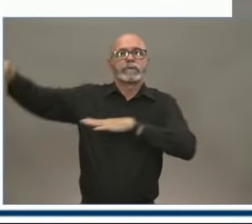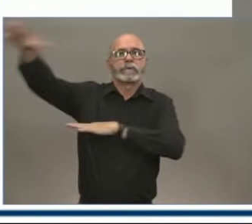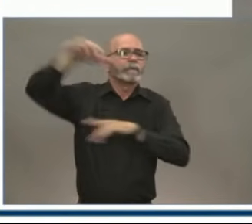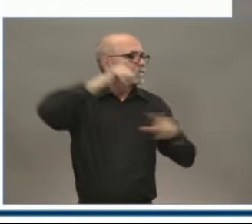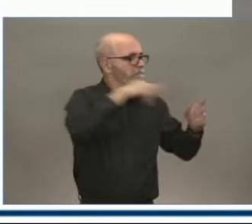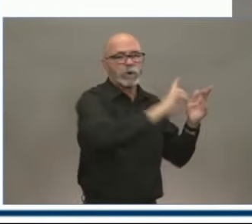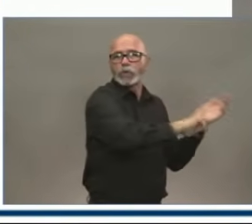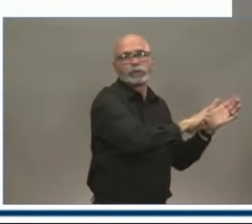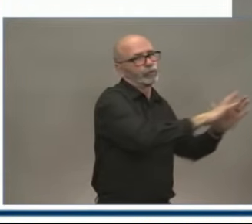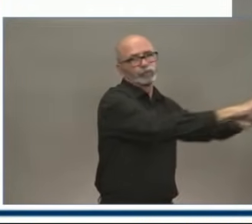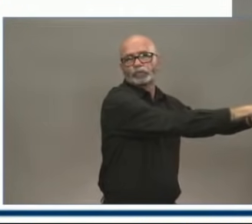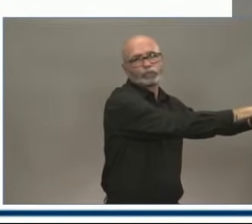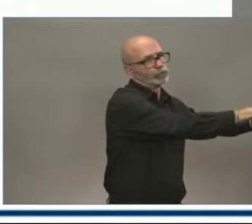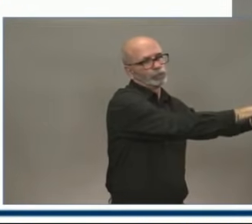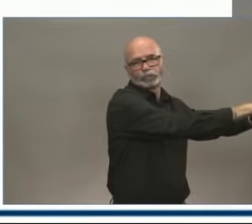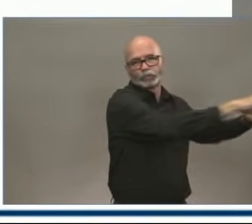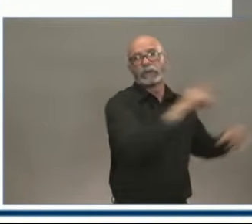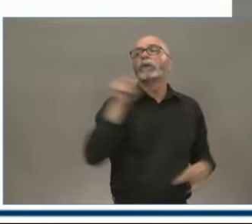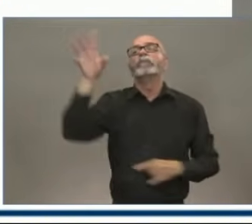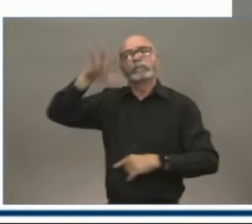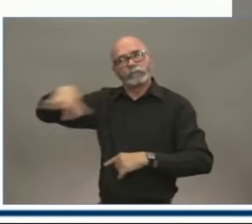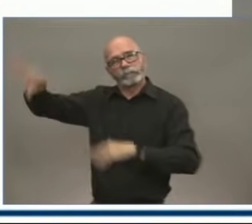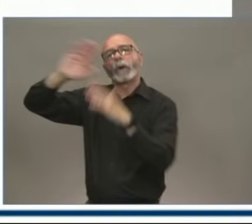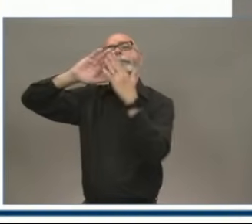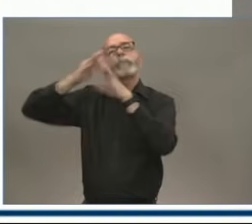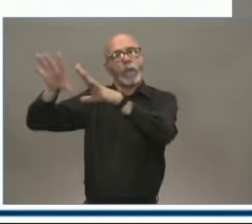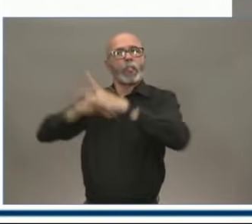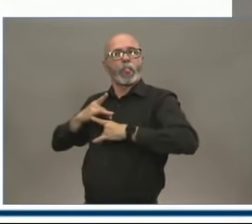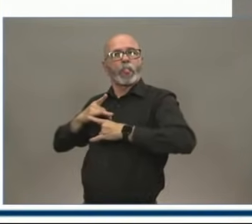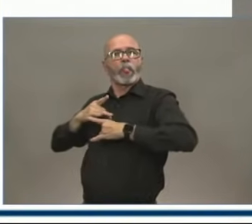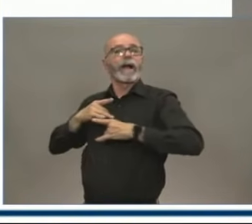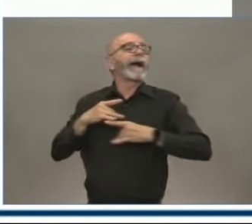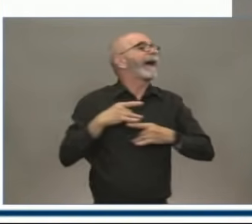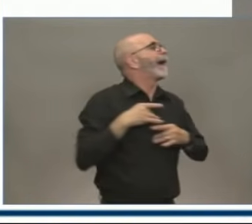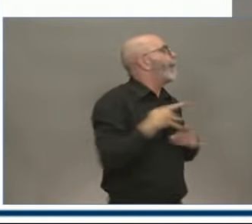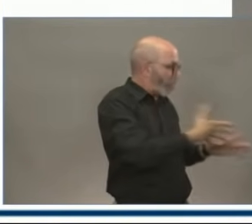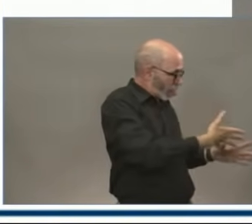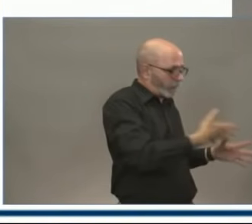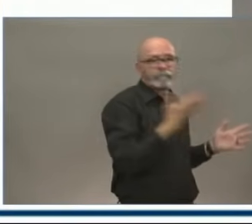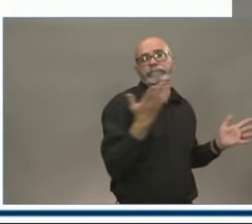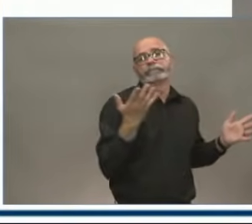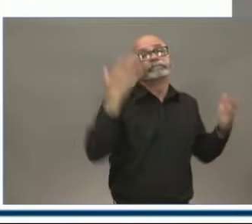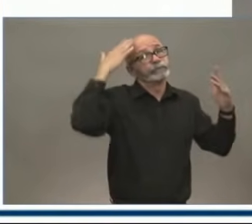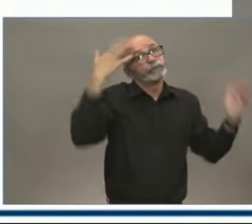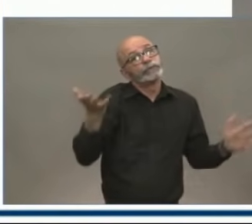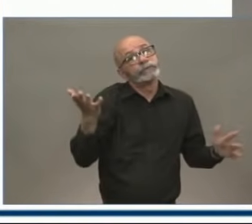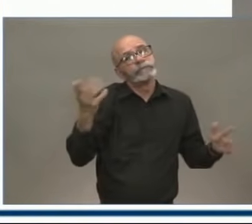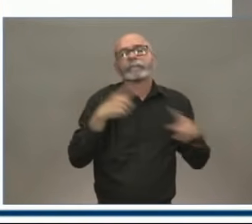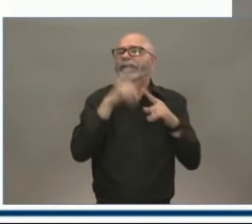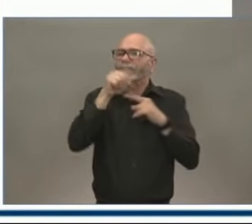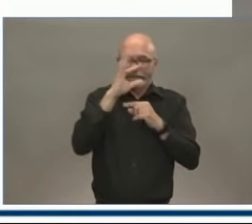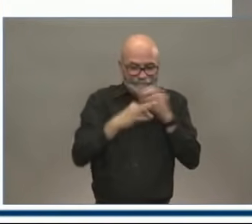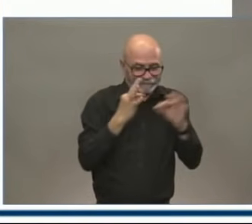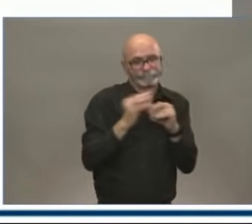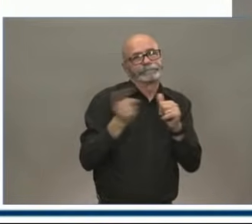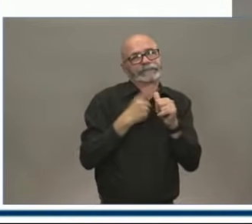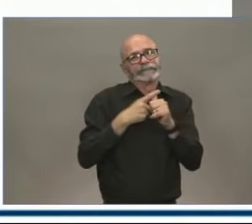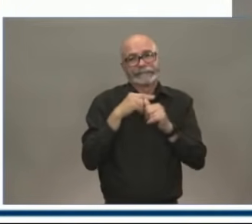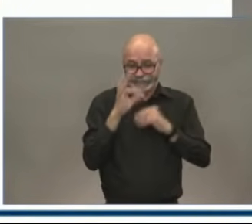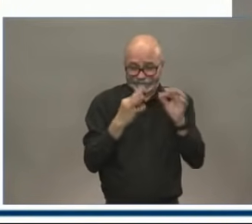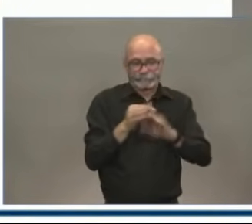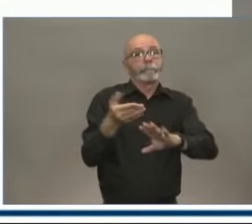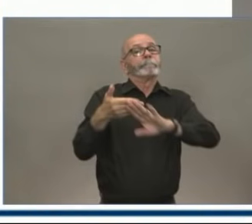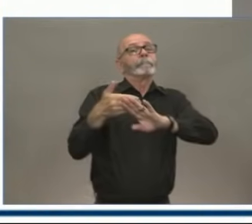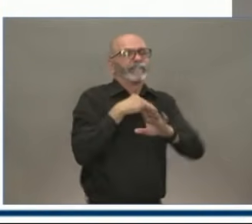time to be actively screening all the healthcare workers in the acute care system. All my colleagues who are responsible